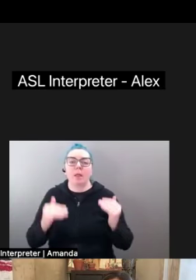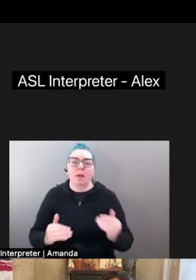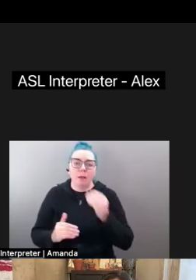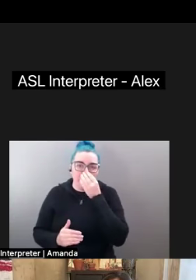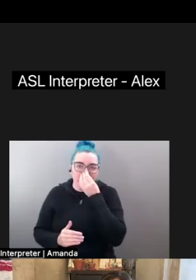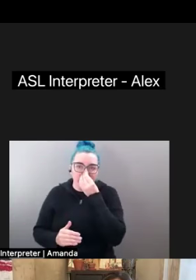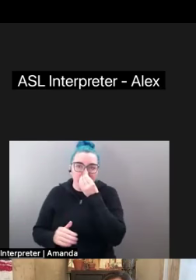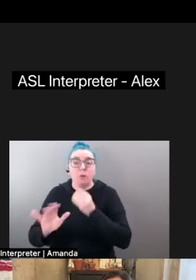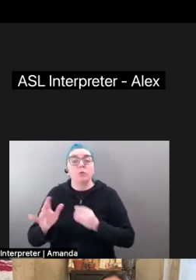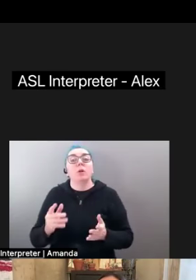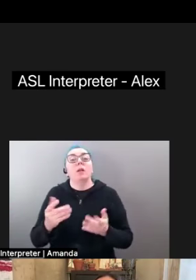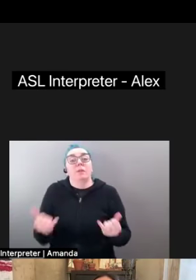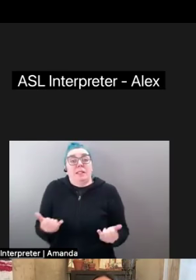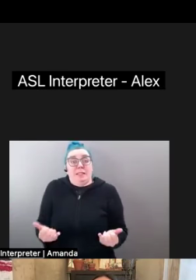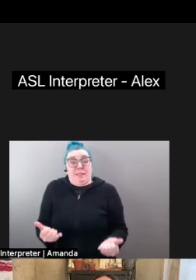section.